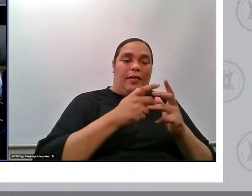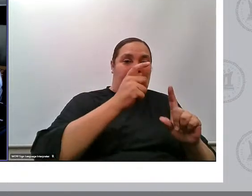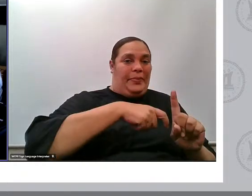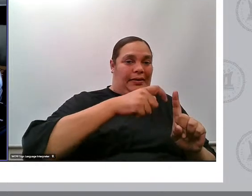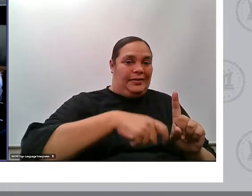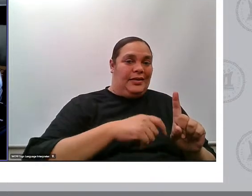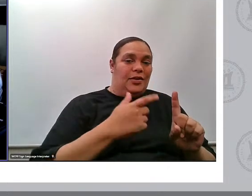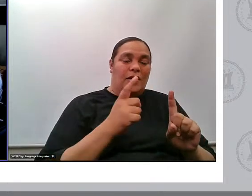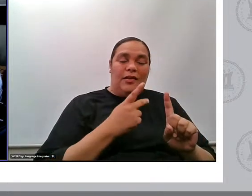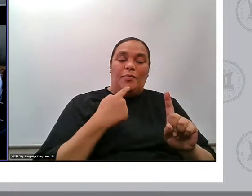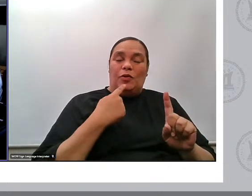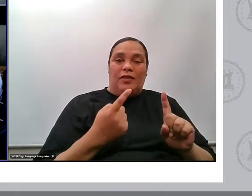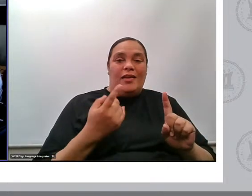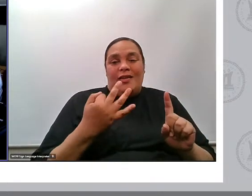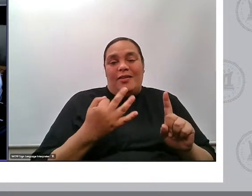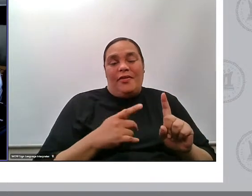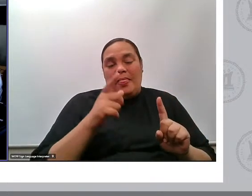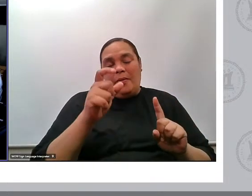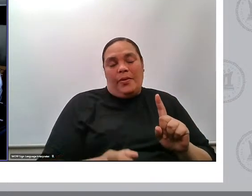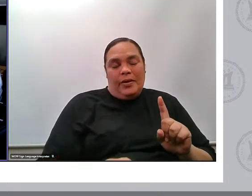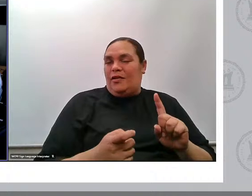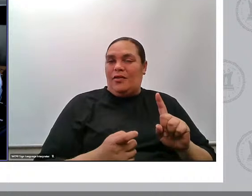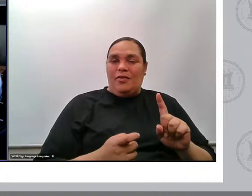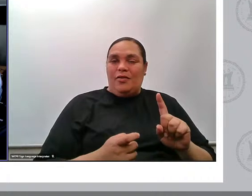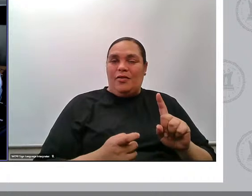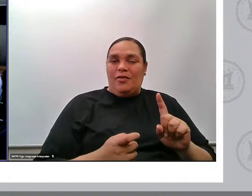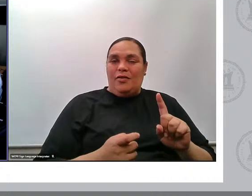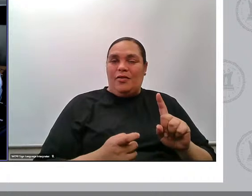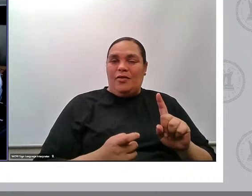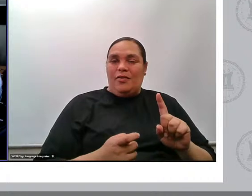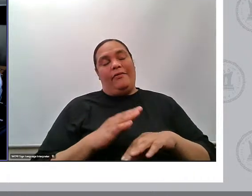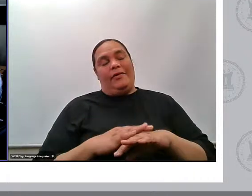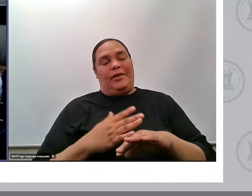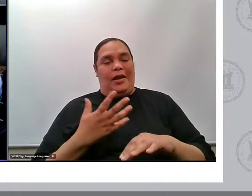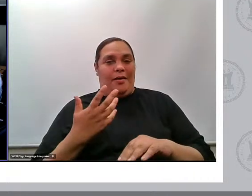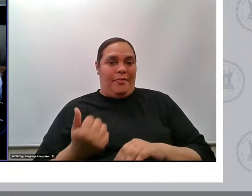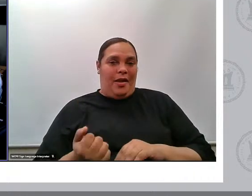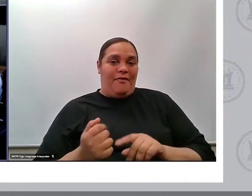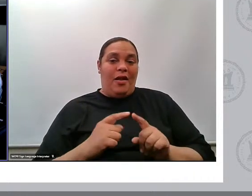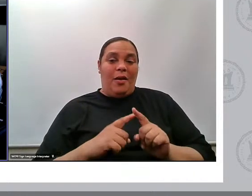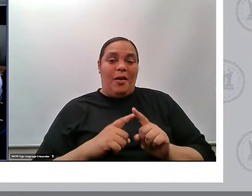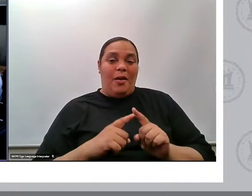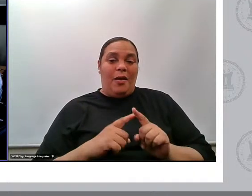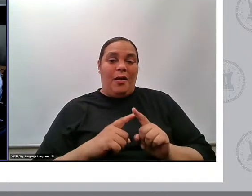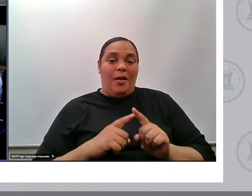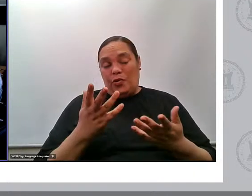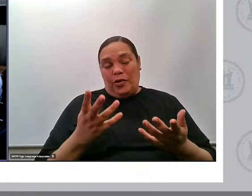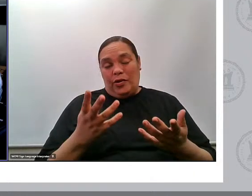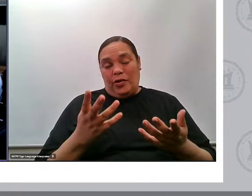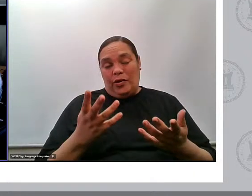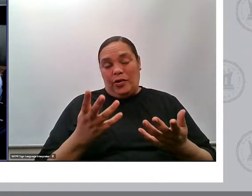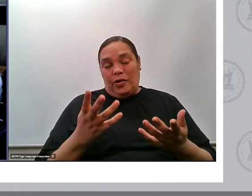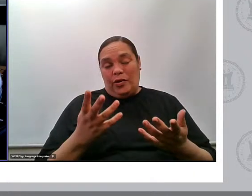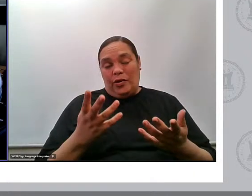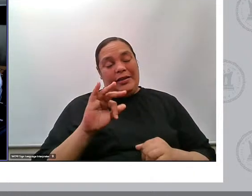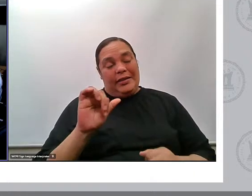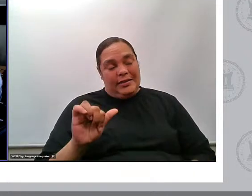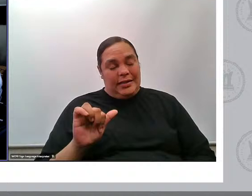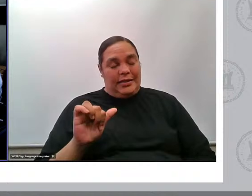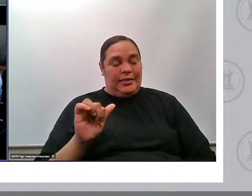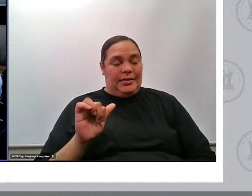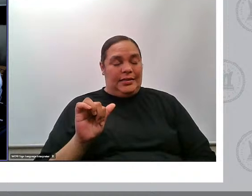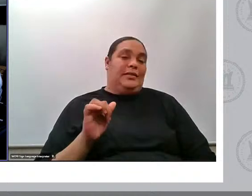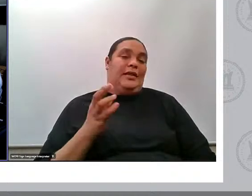to determine whether somebody does or doesn't have the time. On the face of it, I would agree that 36 directorates